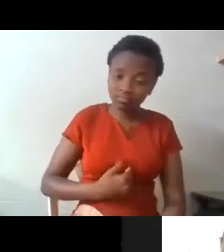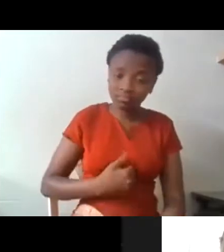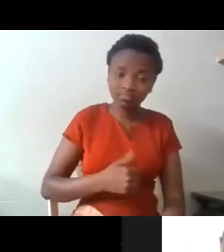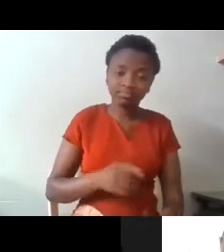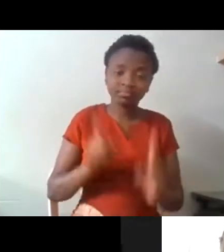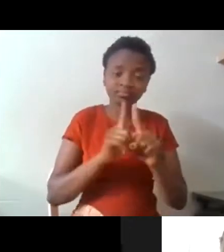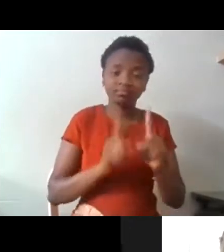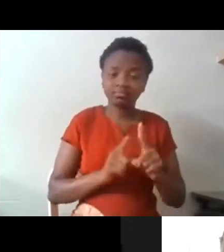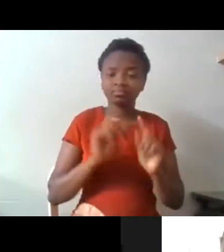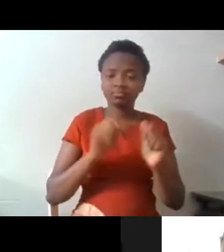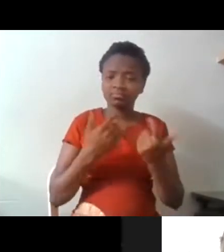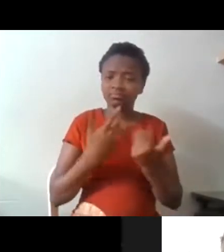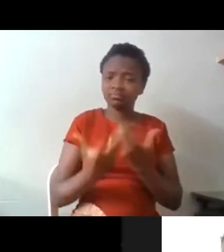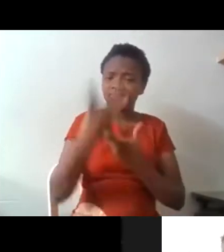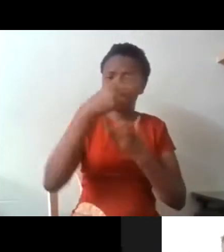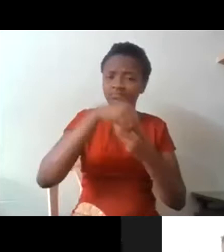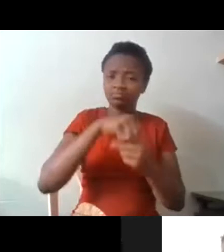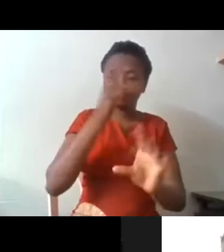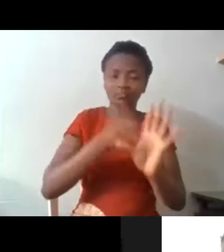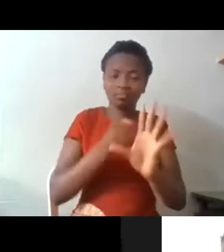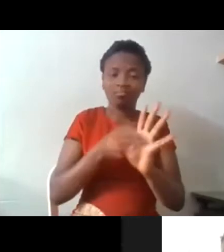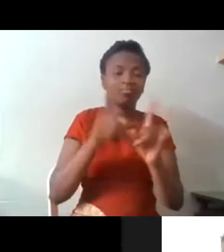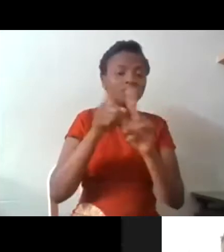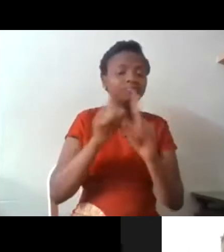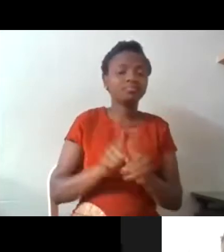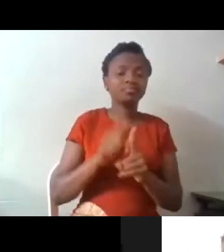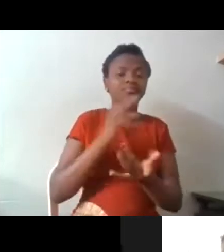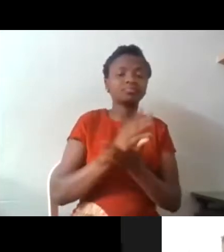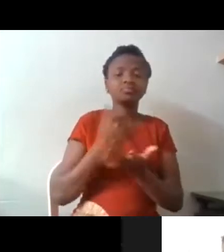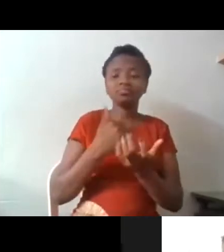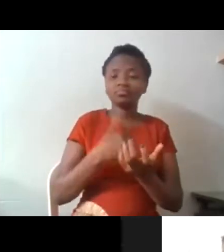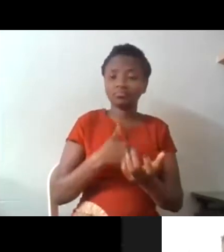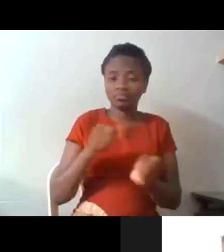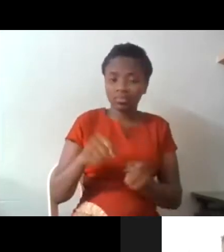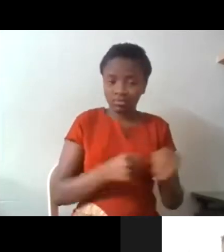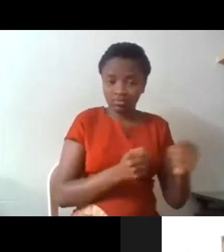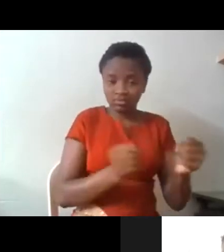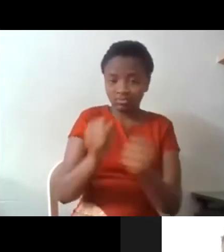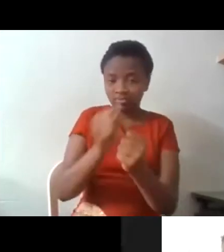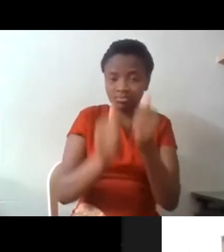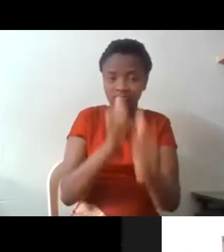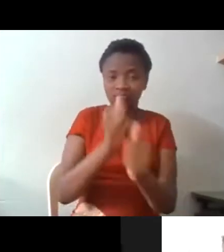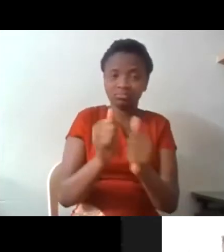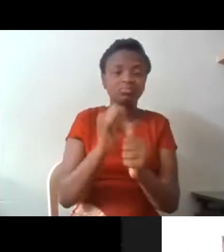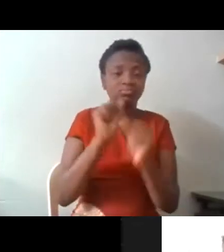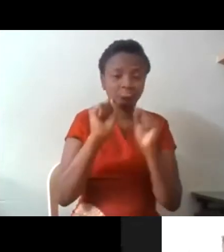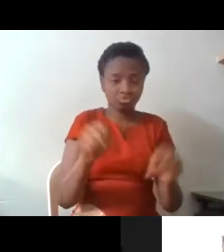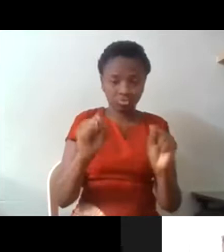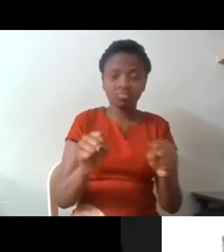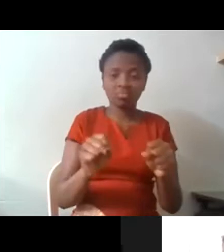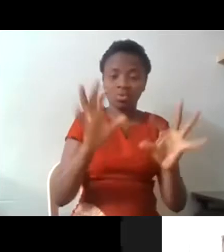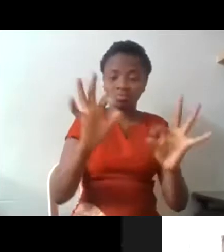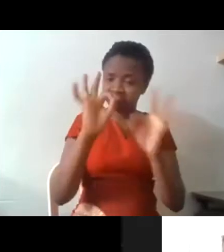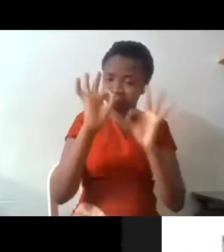inclusive participation? And what are the strategy for effective partnership between organizations